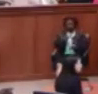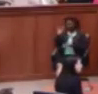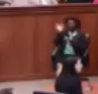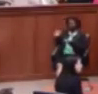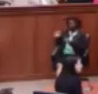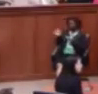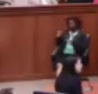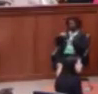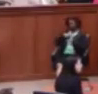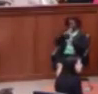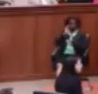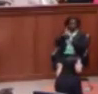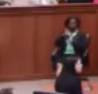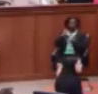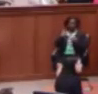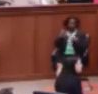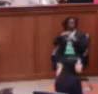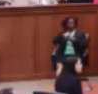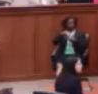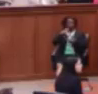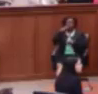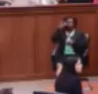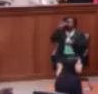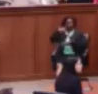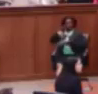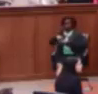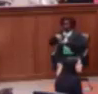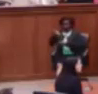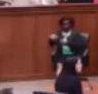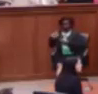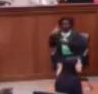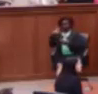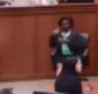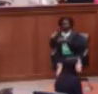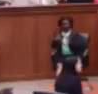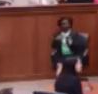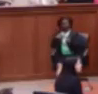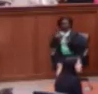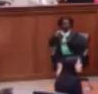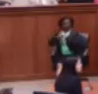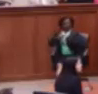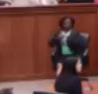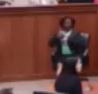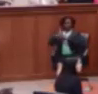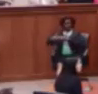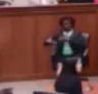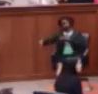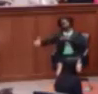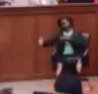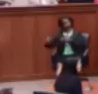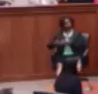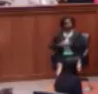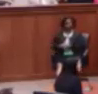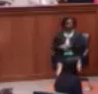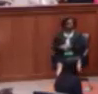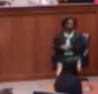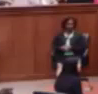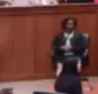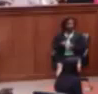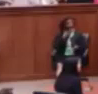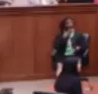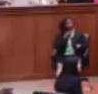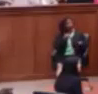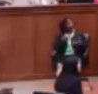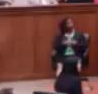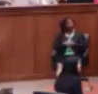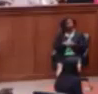school improvement plans as well. Parent engagement will be a big part of those plans as we move forward. Okay. Thank you very much.